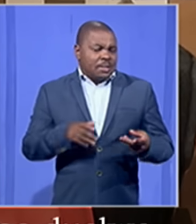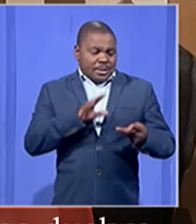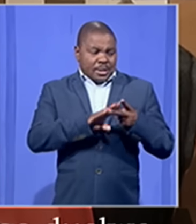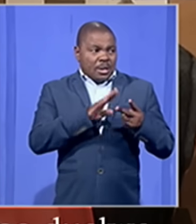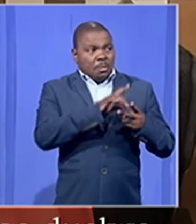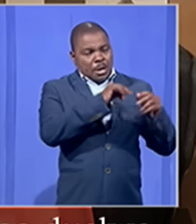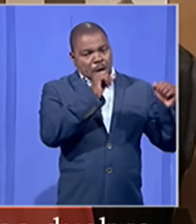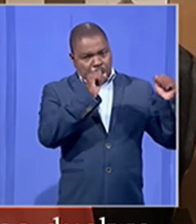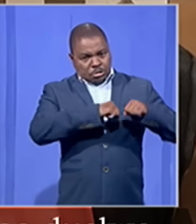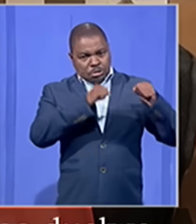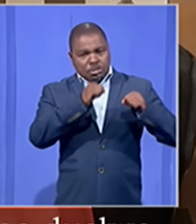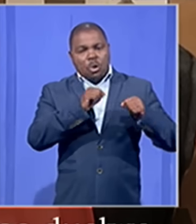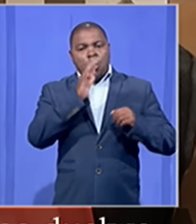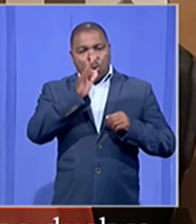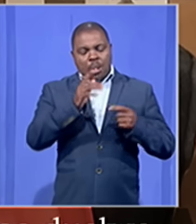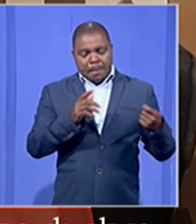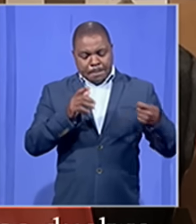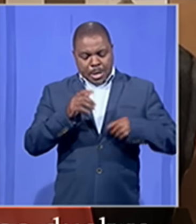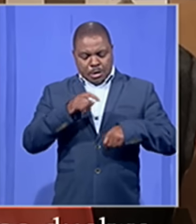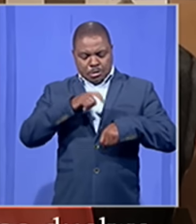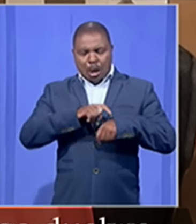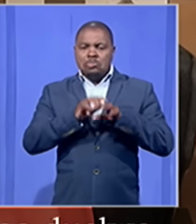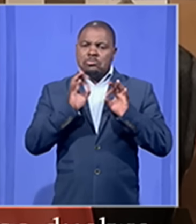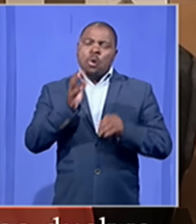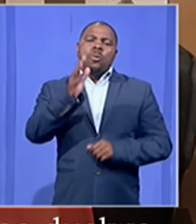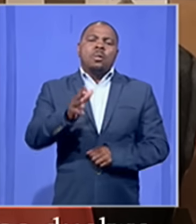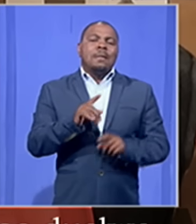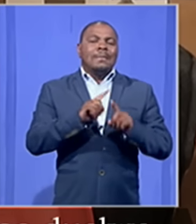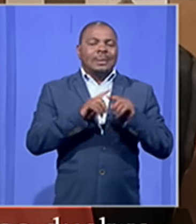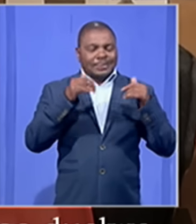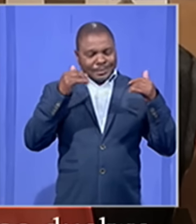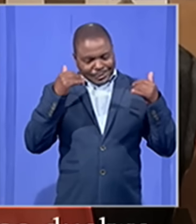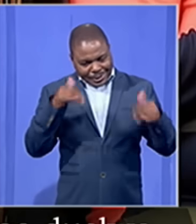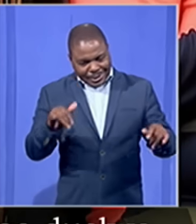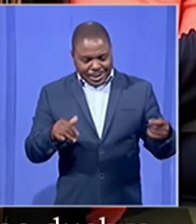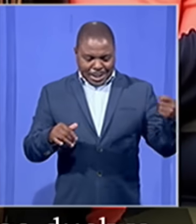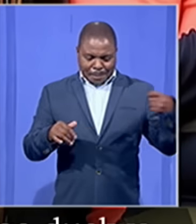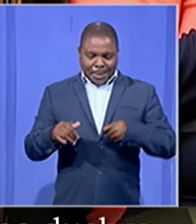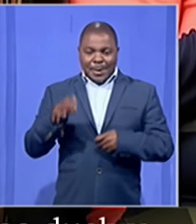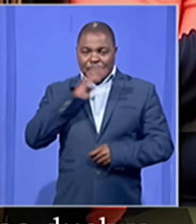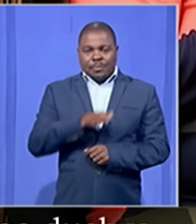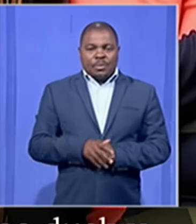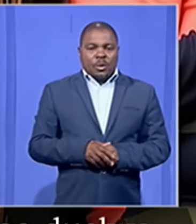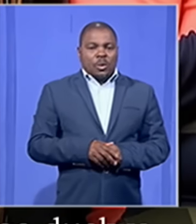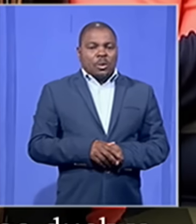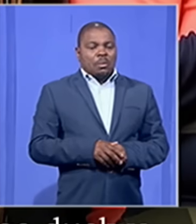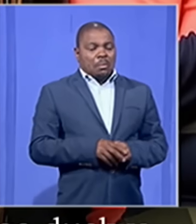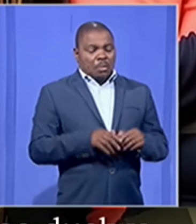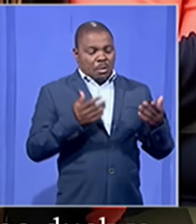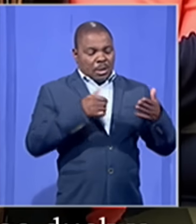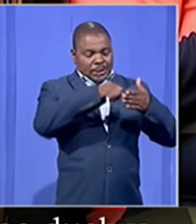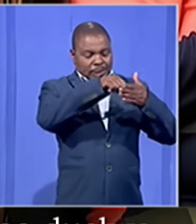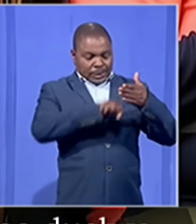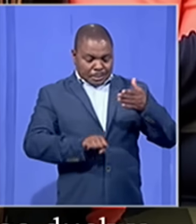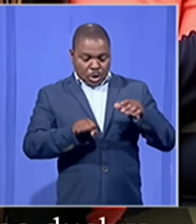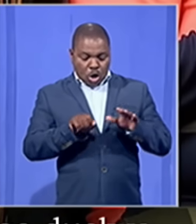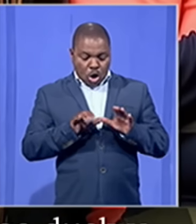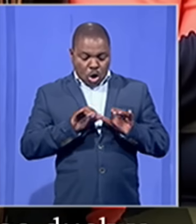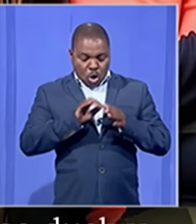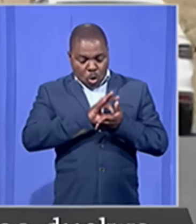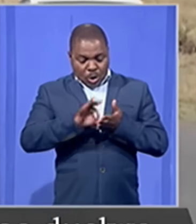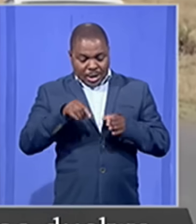dumela gore ba tla ga patala ka nako but still ya ska etsala. Beng ba dikontraka tse di dira mo tlase ga tse dikgolo ba